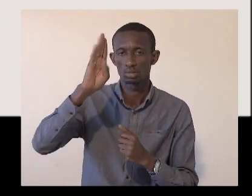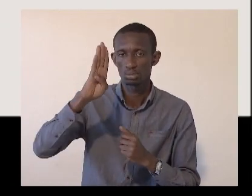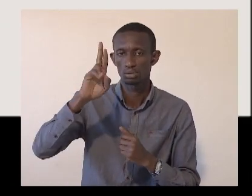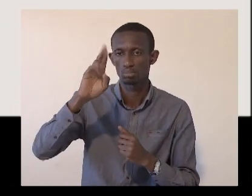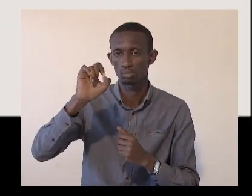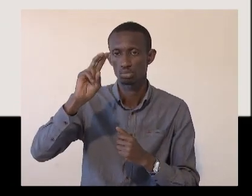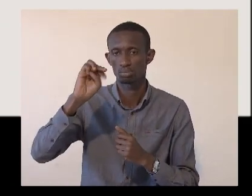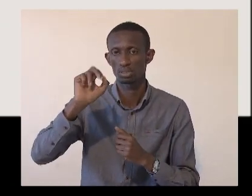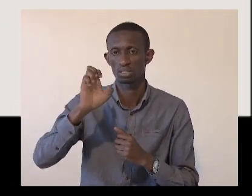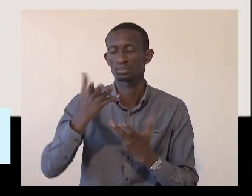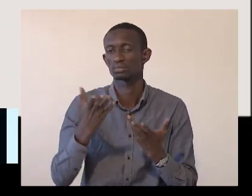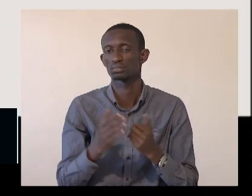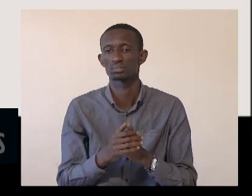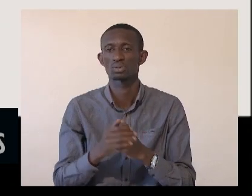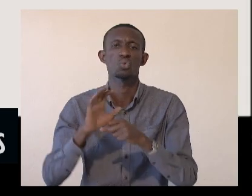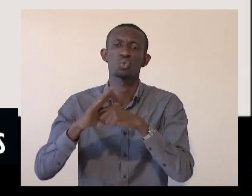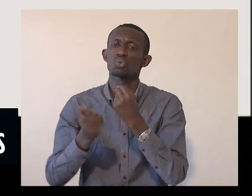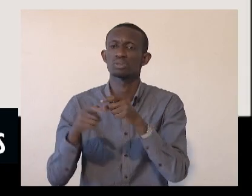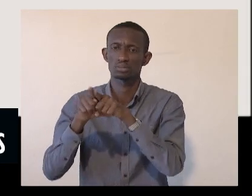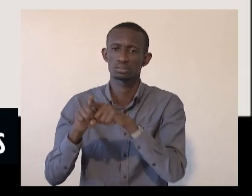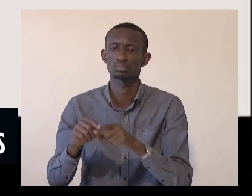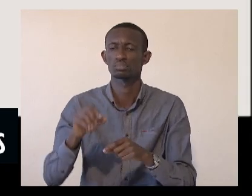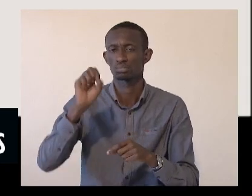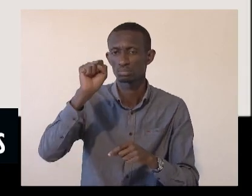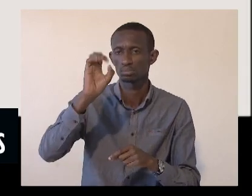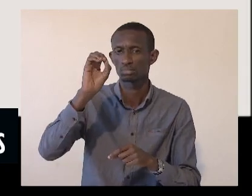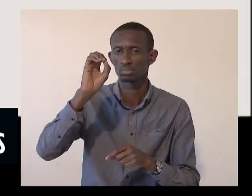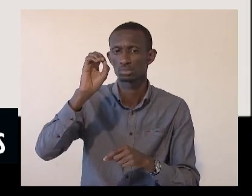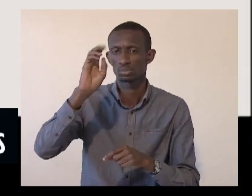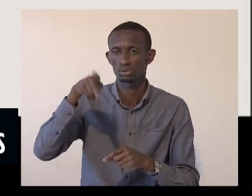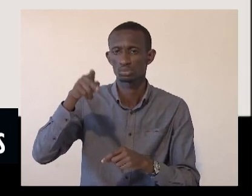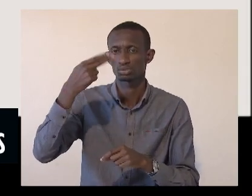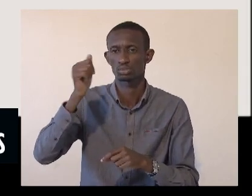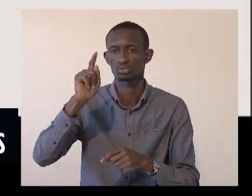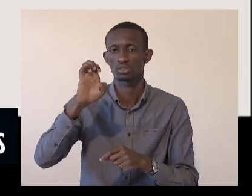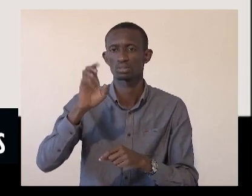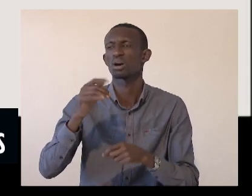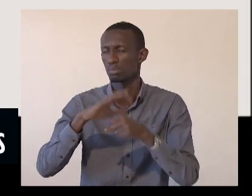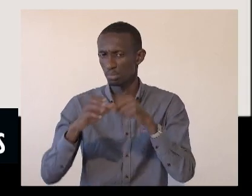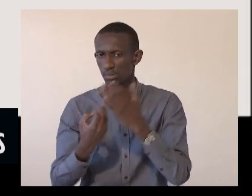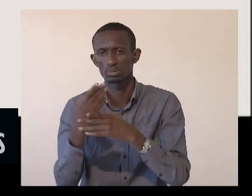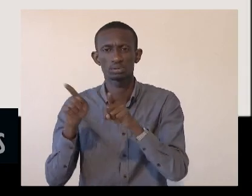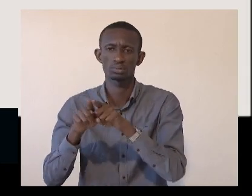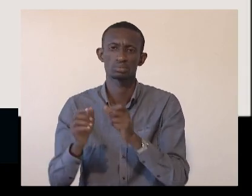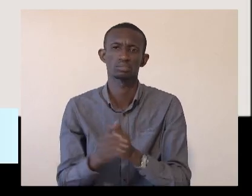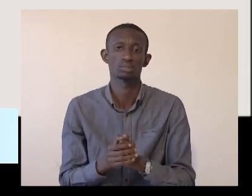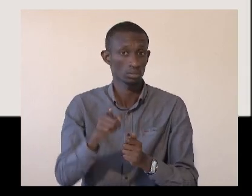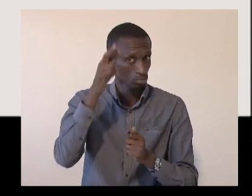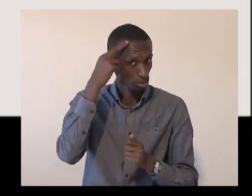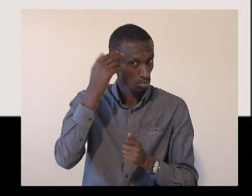bromides. Phosphate, you produce phosphate ions, and so on. And then you remember how we name those